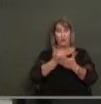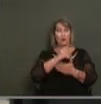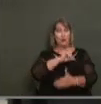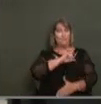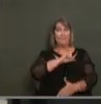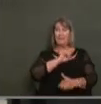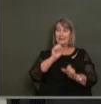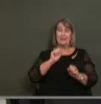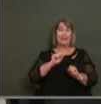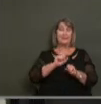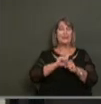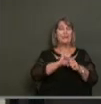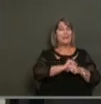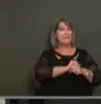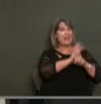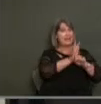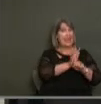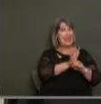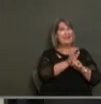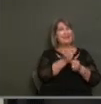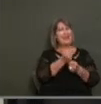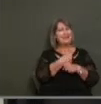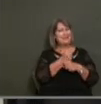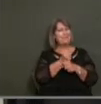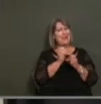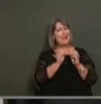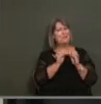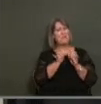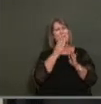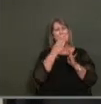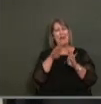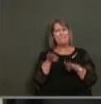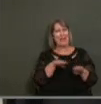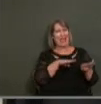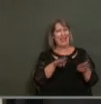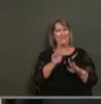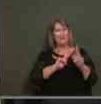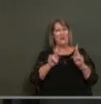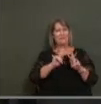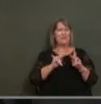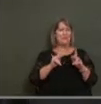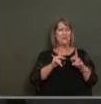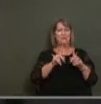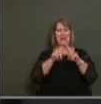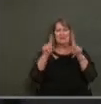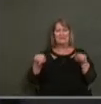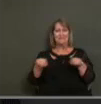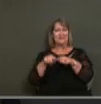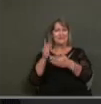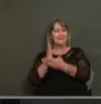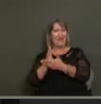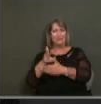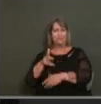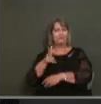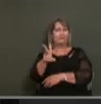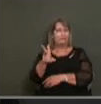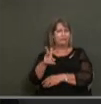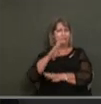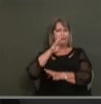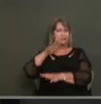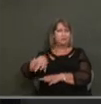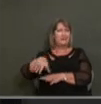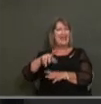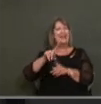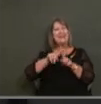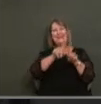the pandemic, it has created more bad behavior in neighborhoods with a lot of people running stop signs. And so anything that we can do to